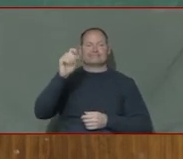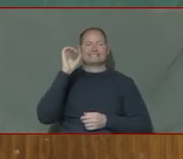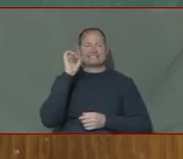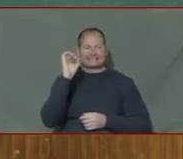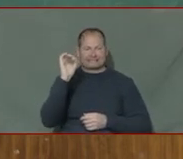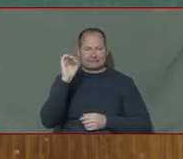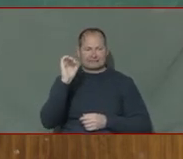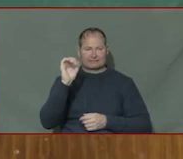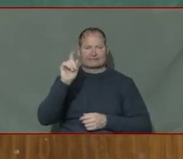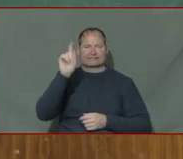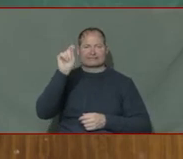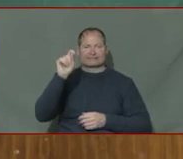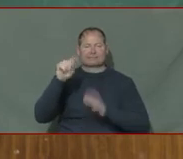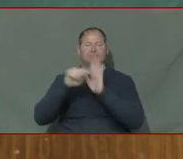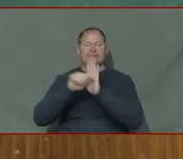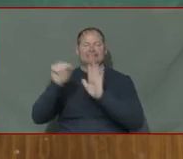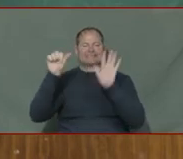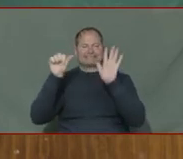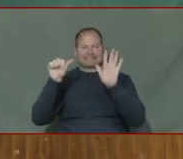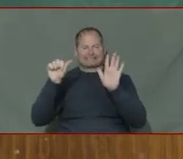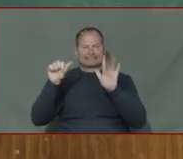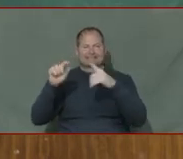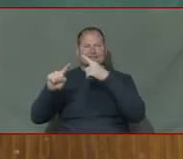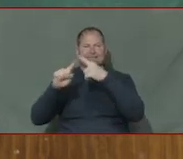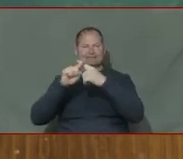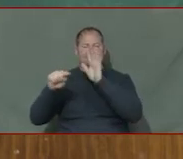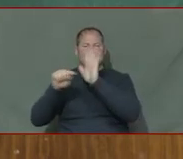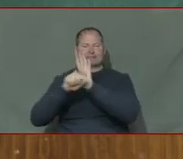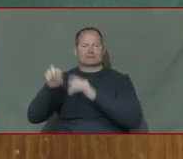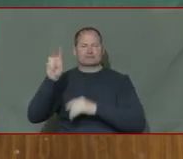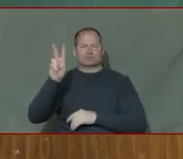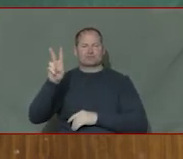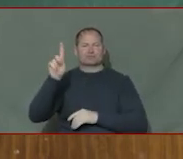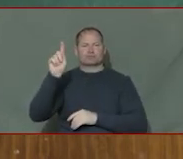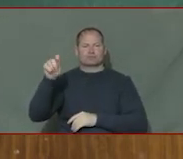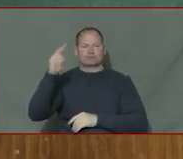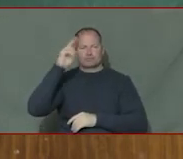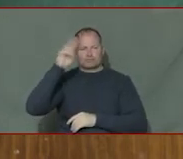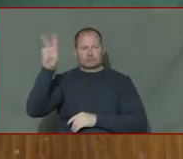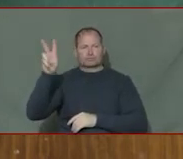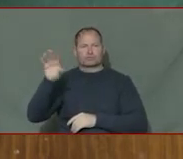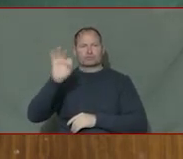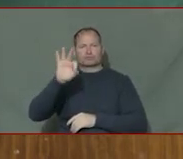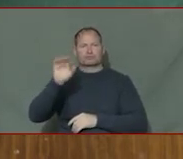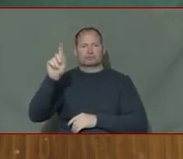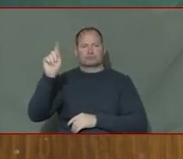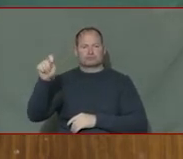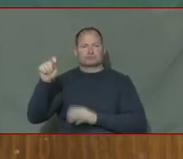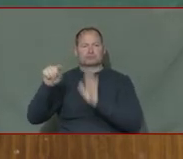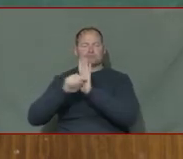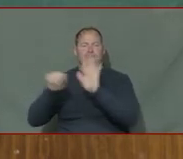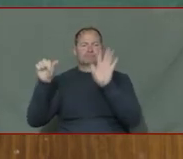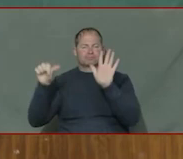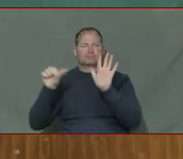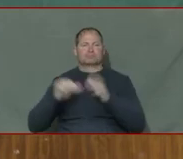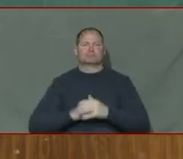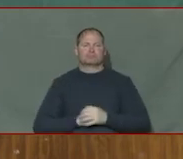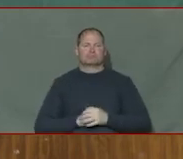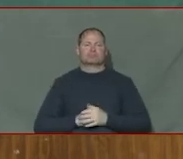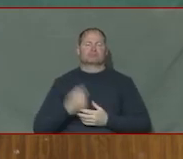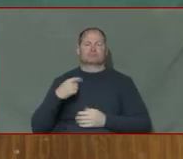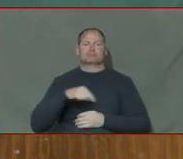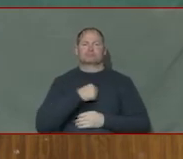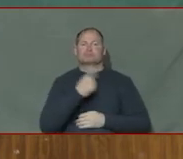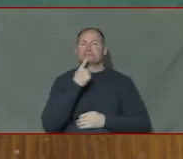minus 6 multiplied by negative 2t squared plus 3t minus 6. So therefore we can